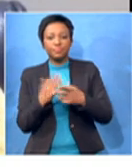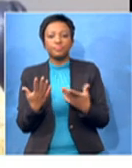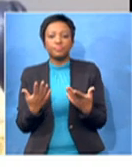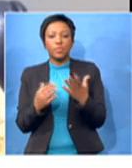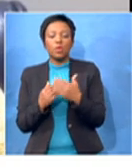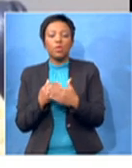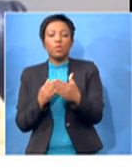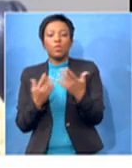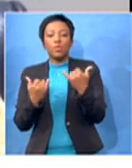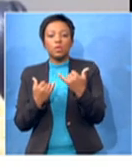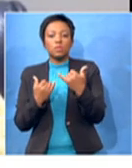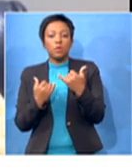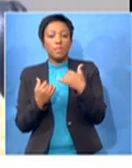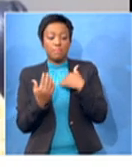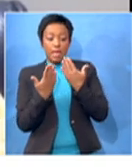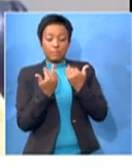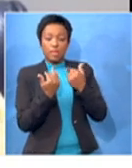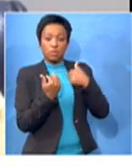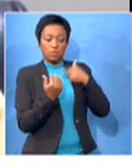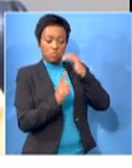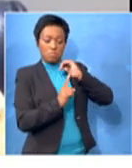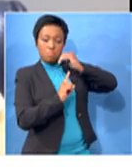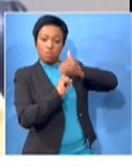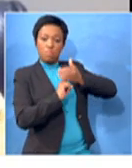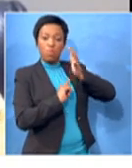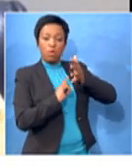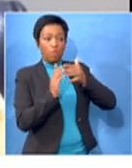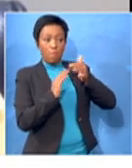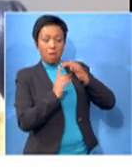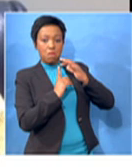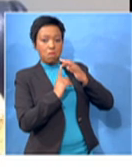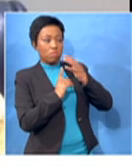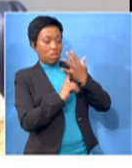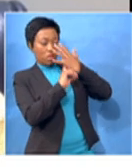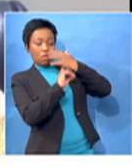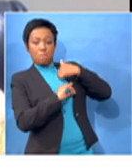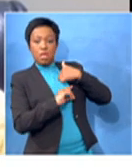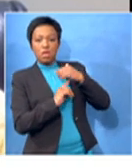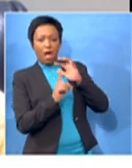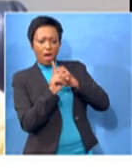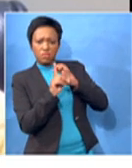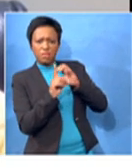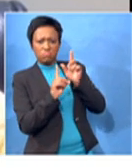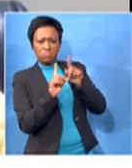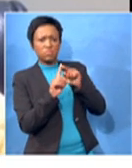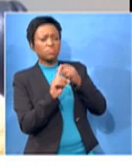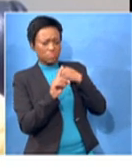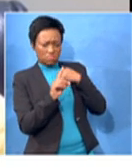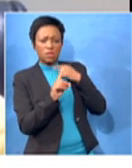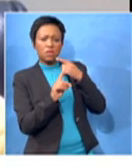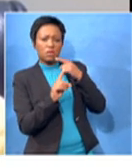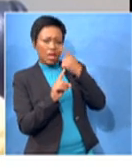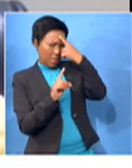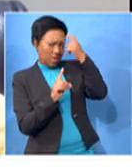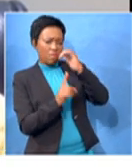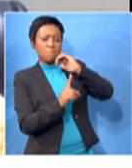that I will be protected from any harassment, I'll be protected from any abuse, I'll be protected from any